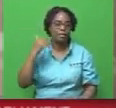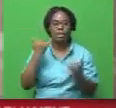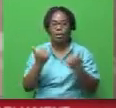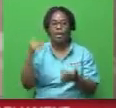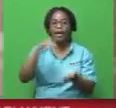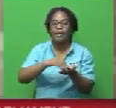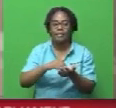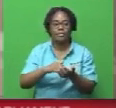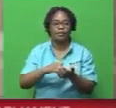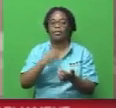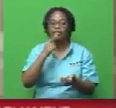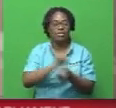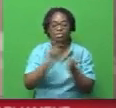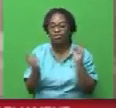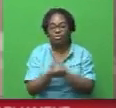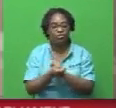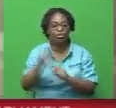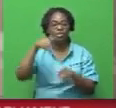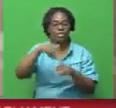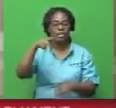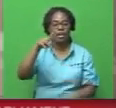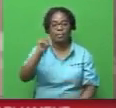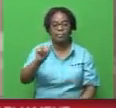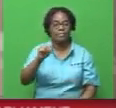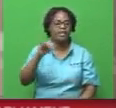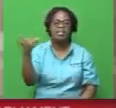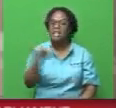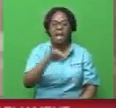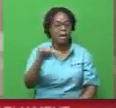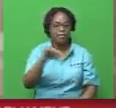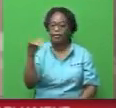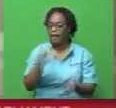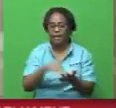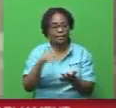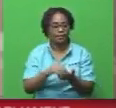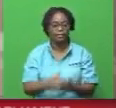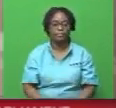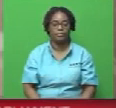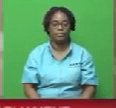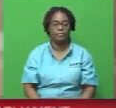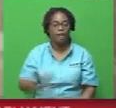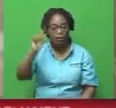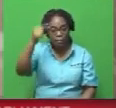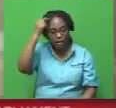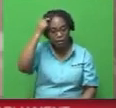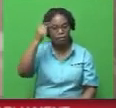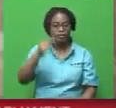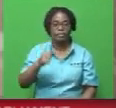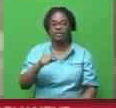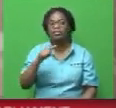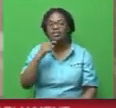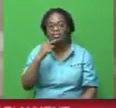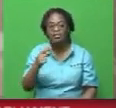modus operandi of the PNM remains the same. The government will use the pandemic as a crutch to disguise